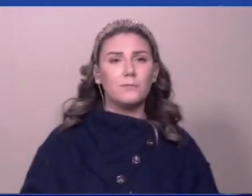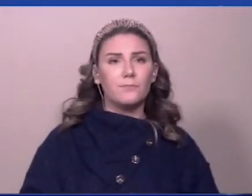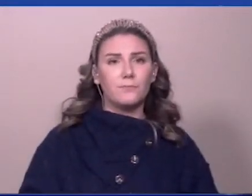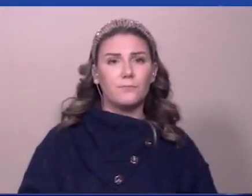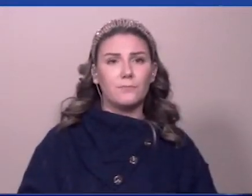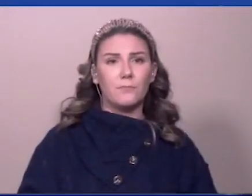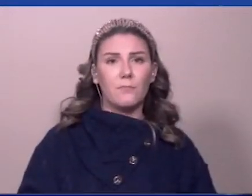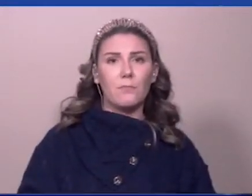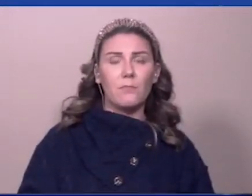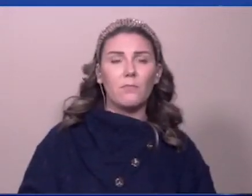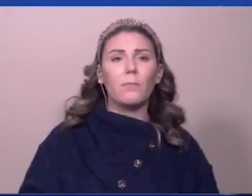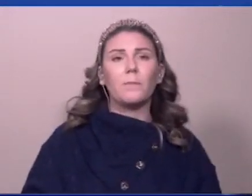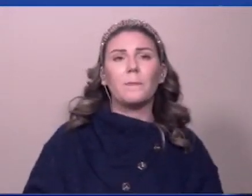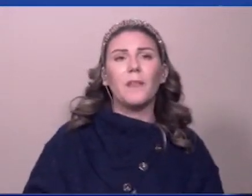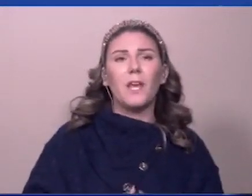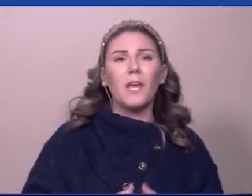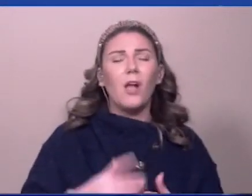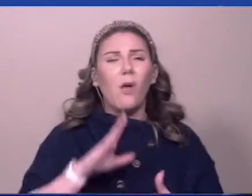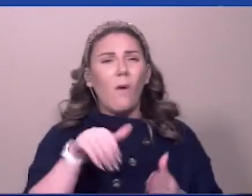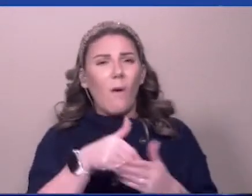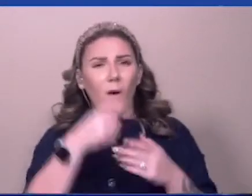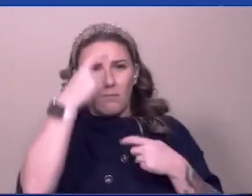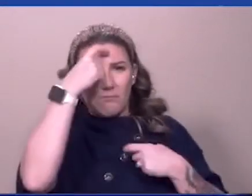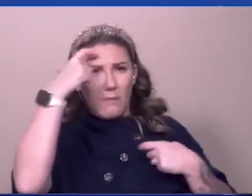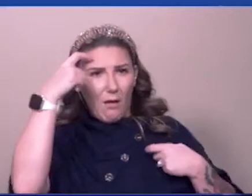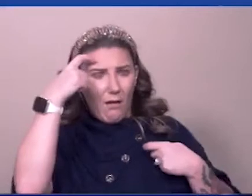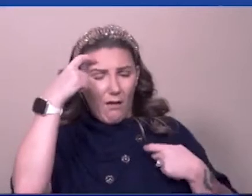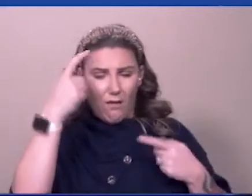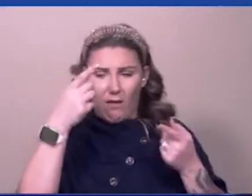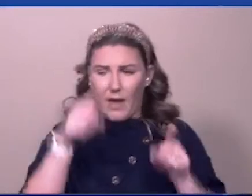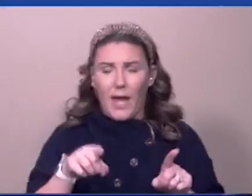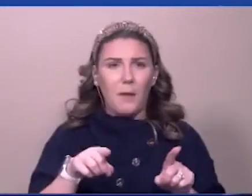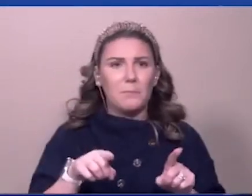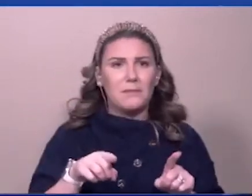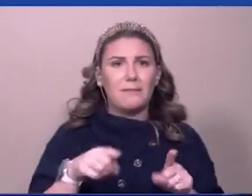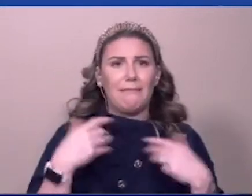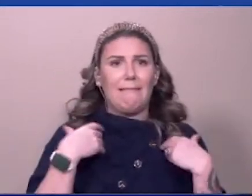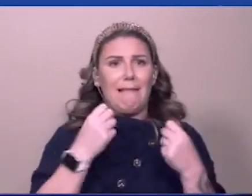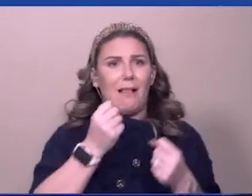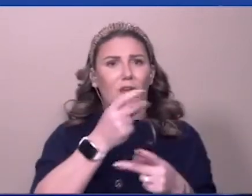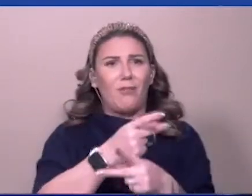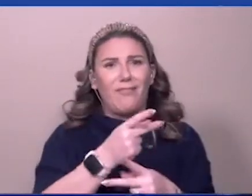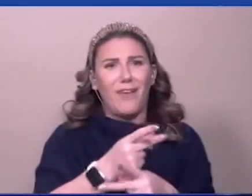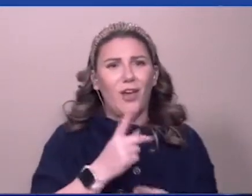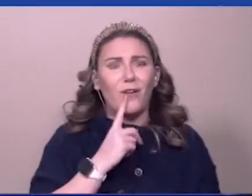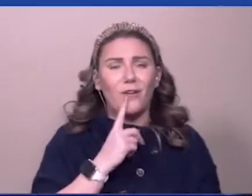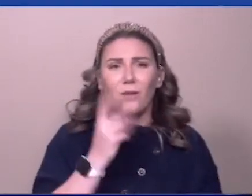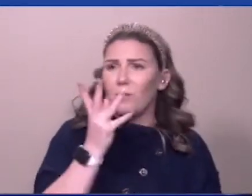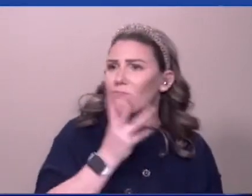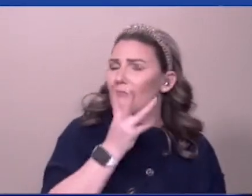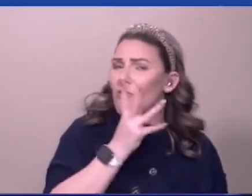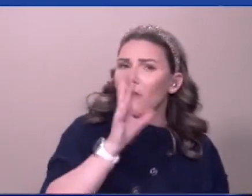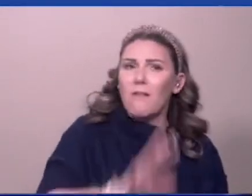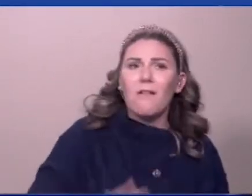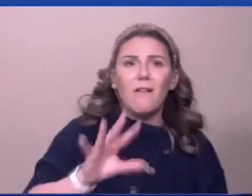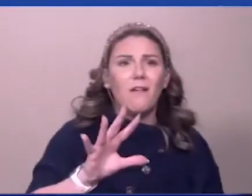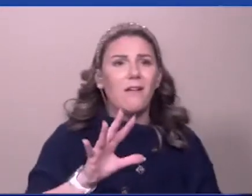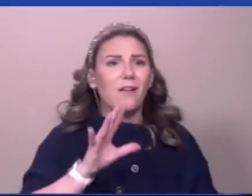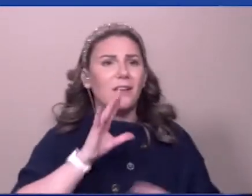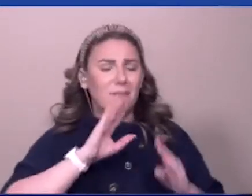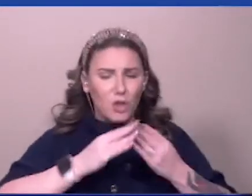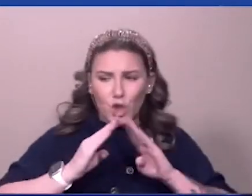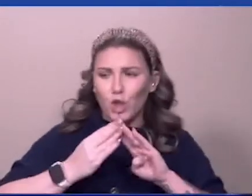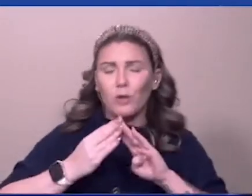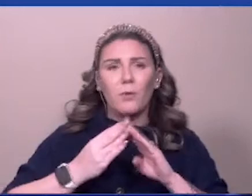that workforce in healthcare in general. It's in rural areas, it's in urban areas, and whatever can